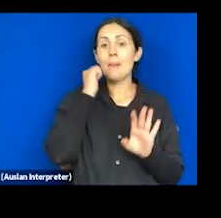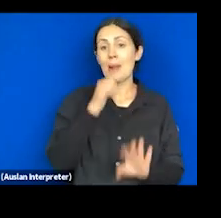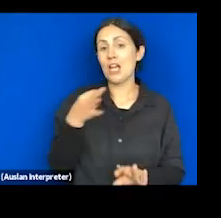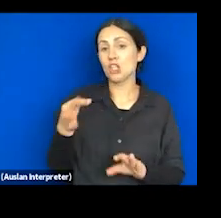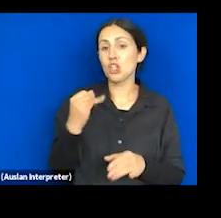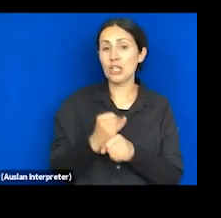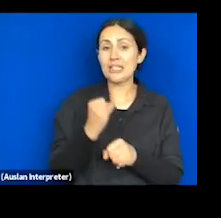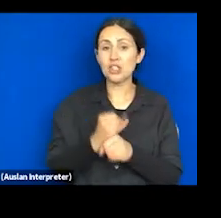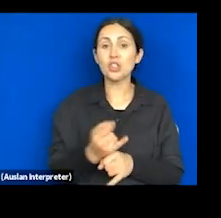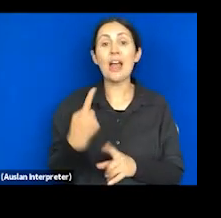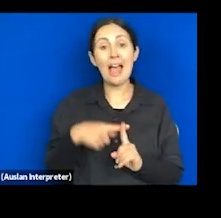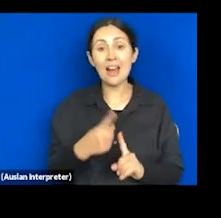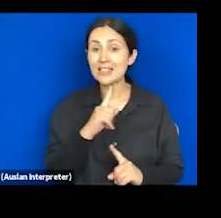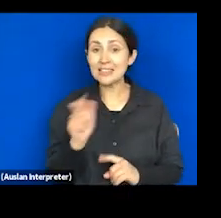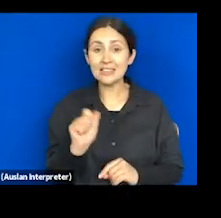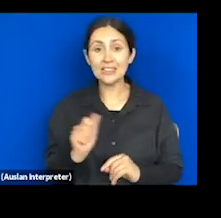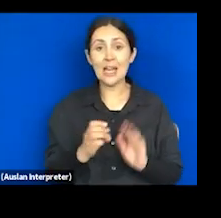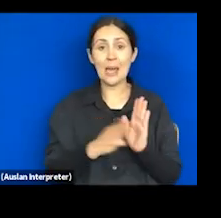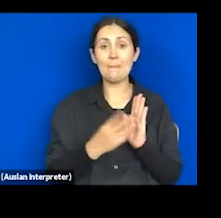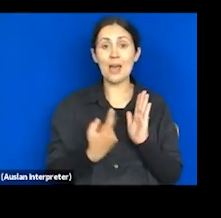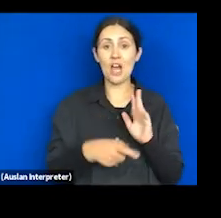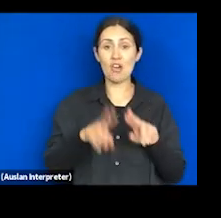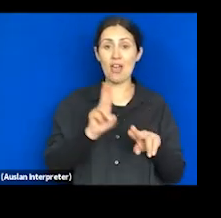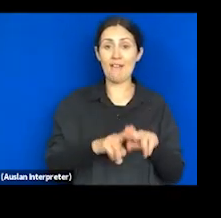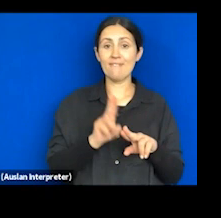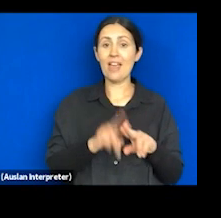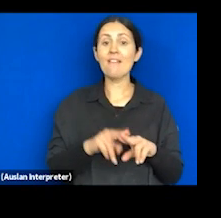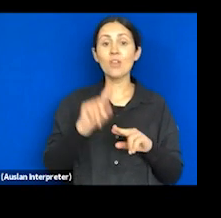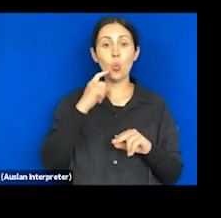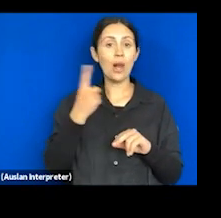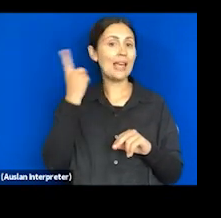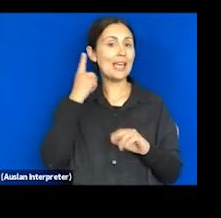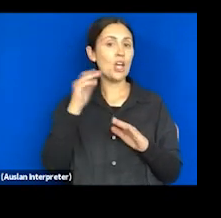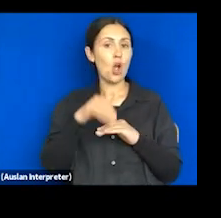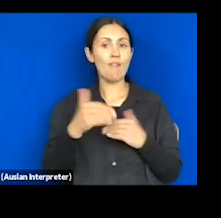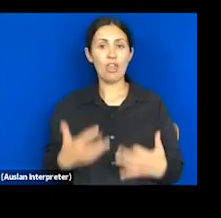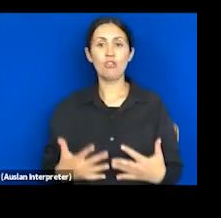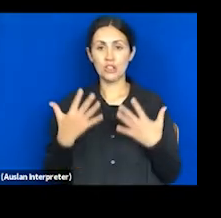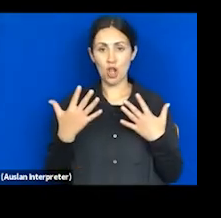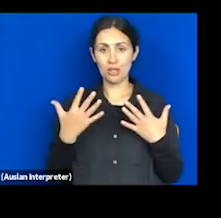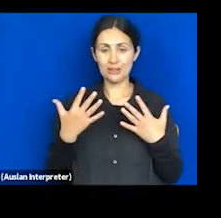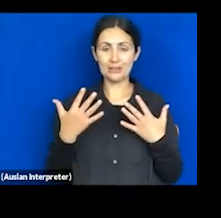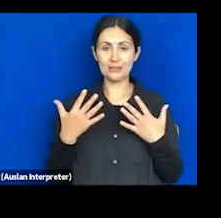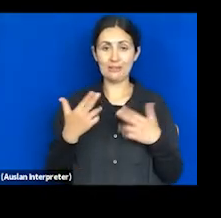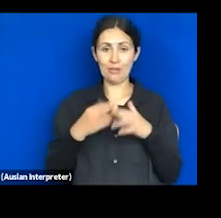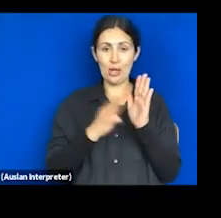as I said, we are imminently going to hear about the MRFF results, which